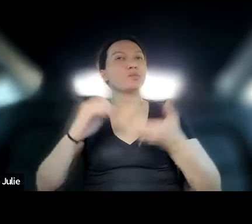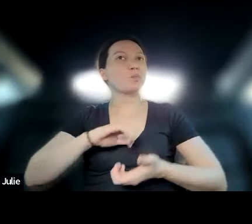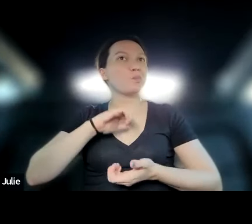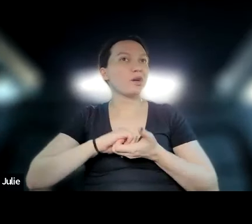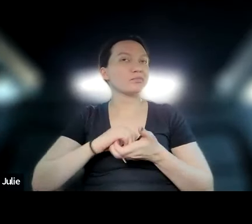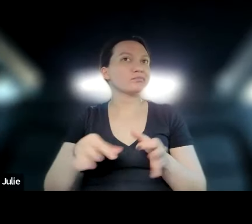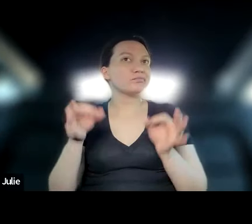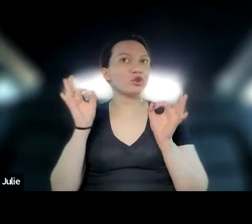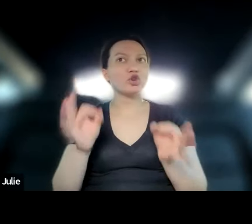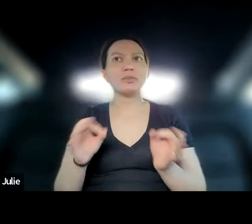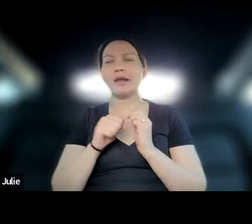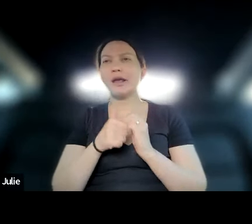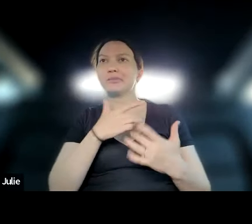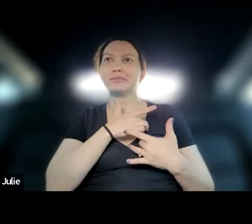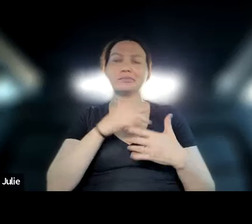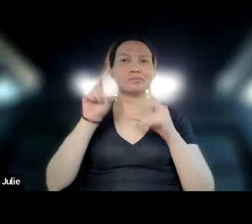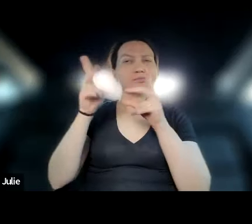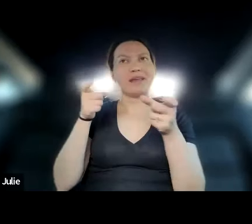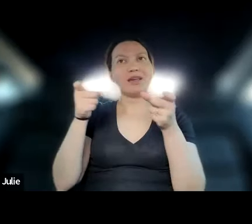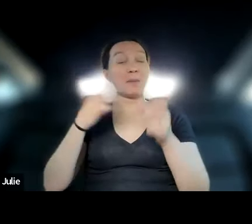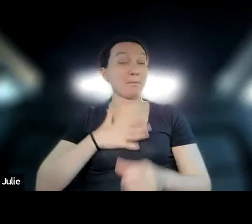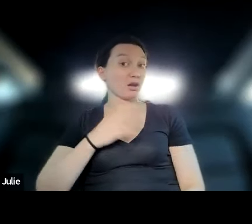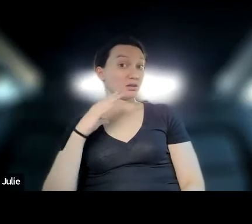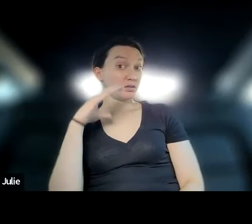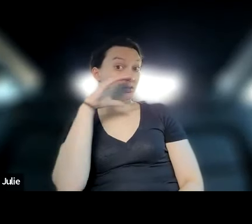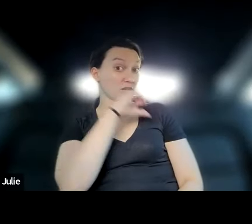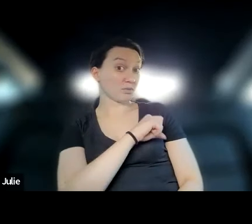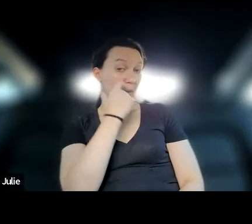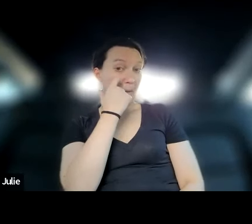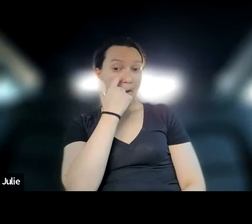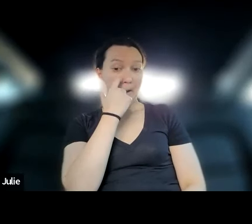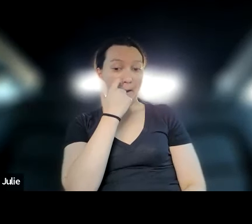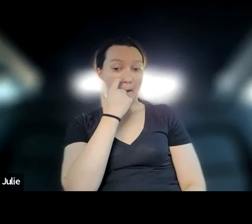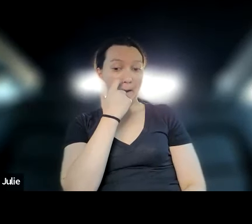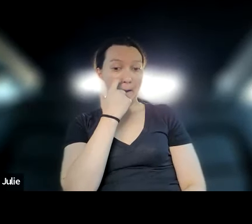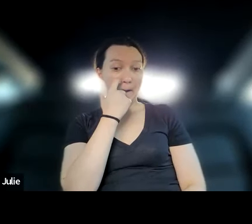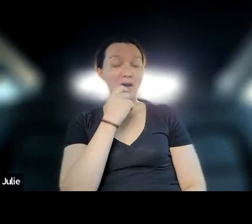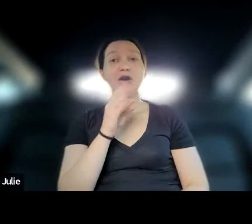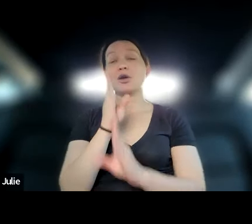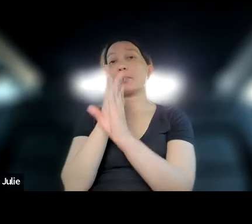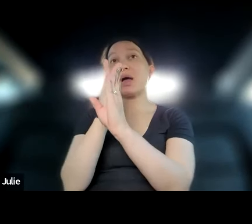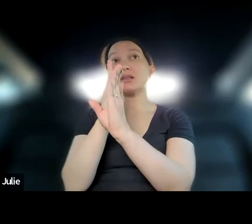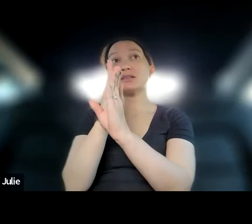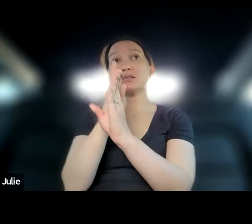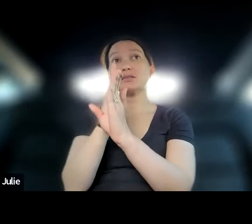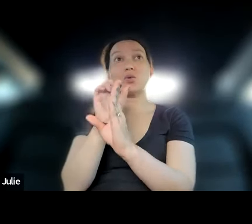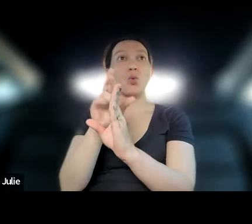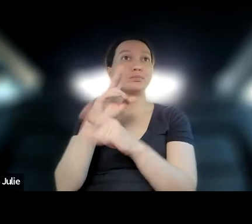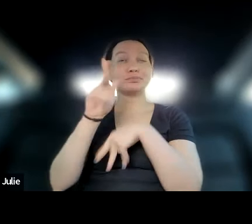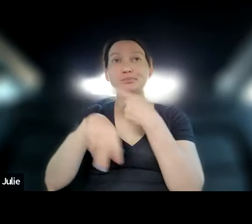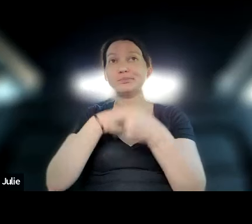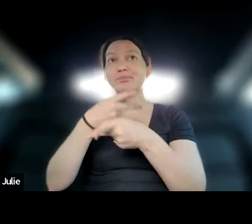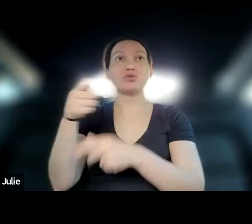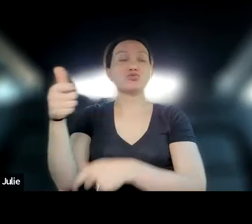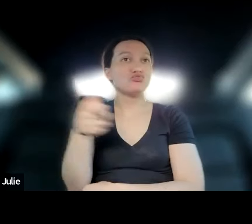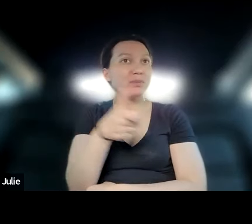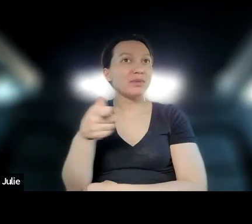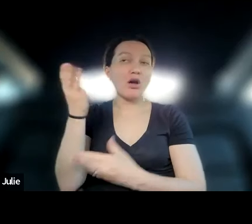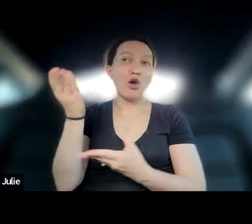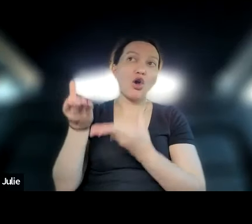determine how they typically handle that. My assumption is that it's having a bus or some sort of transportation that they offer